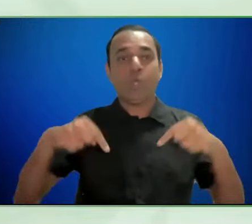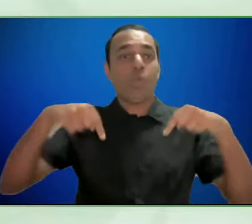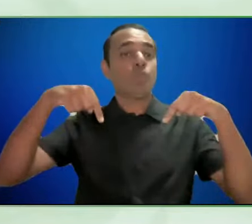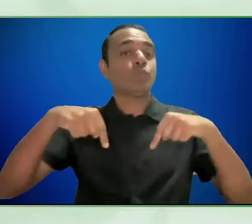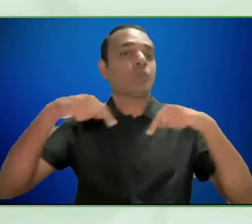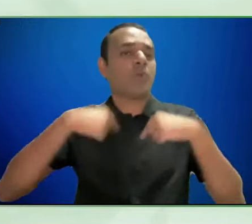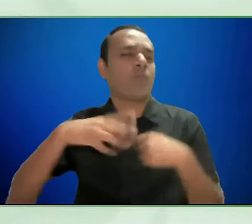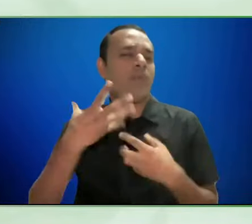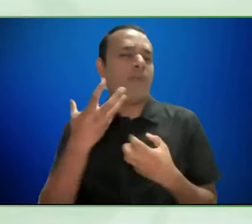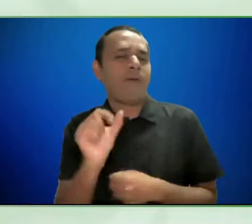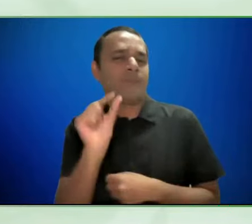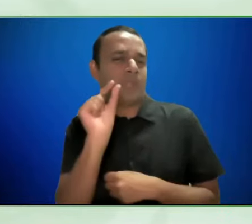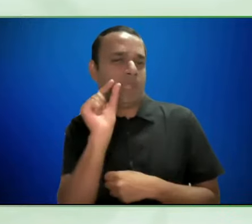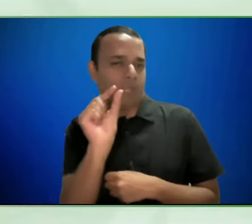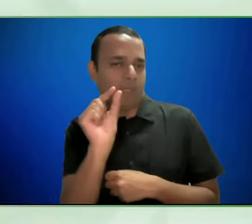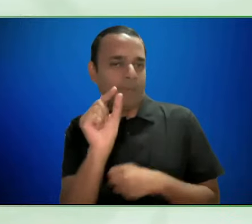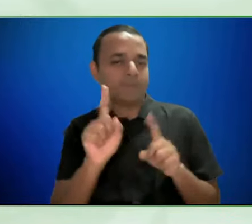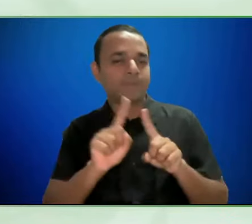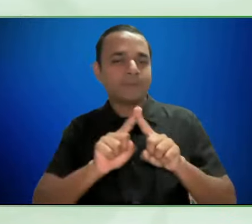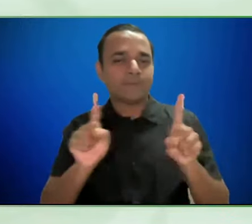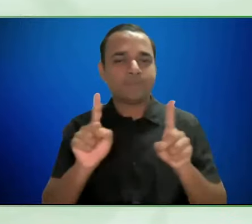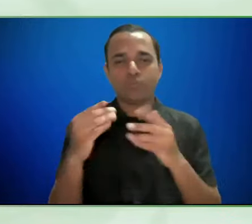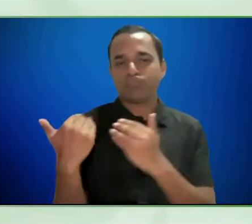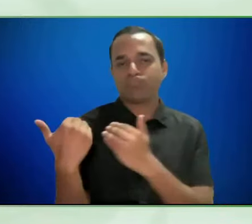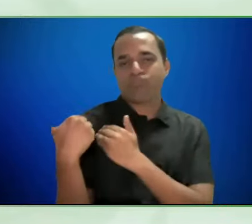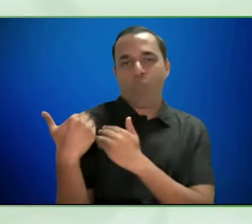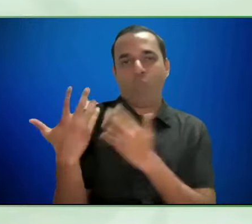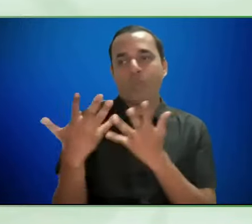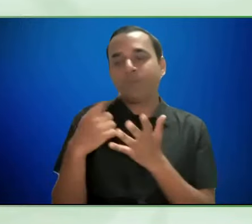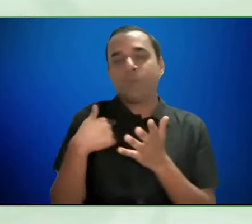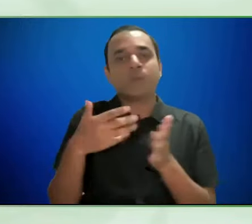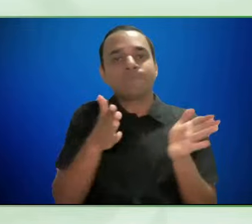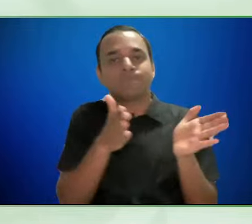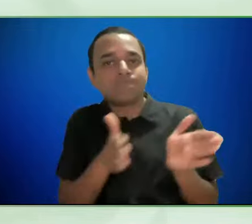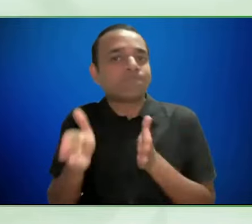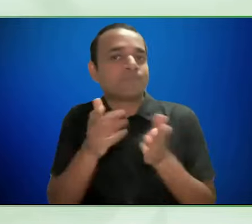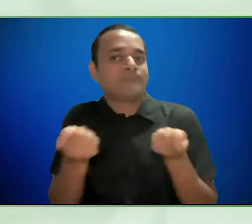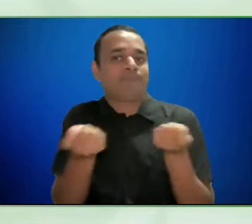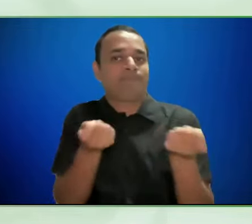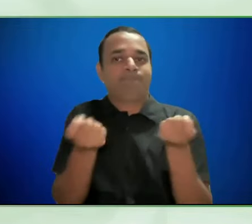They will present themselves shortly in a minute. I just introduce